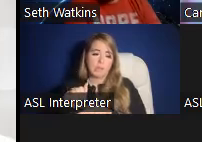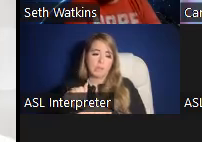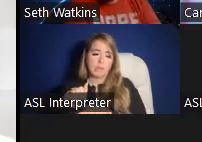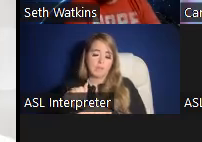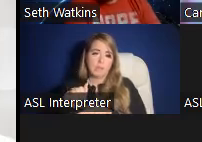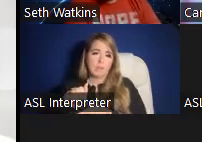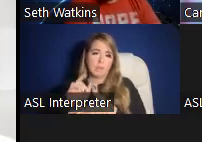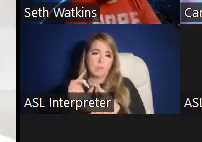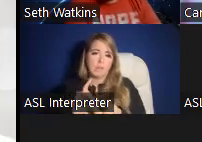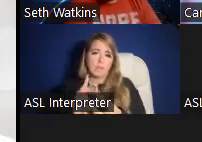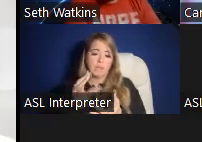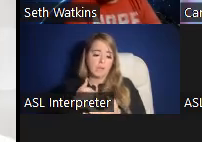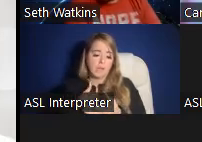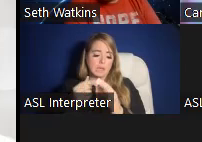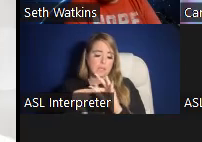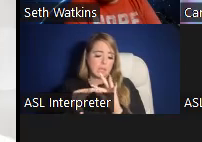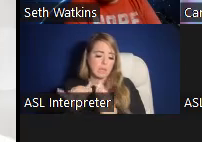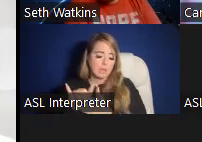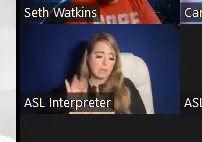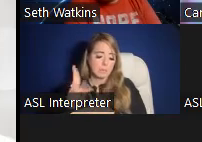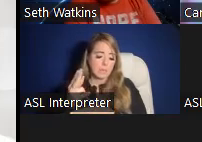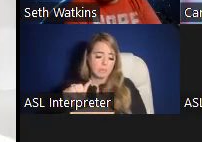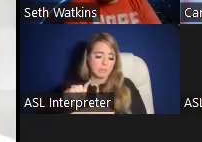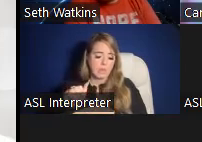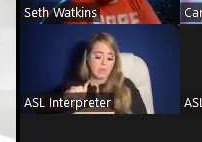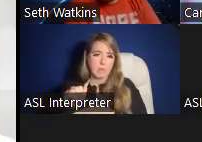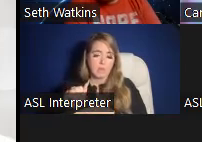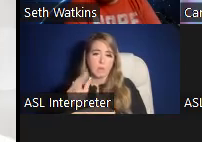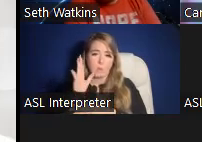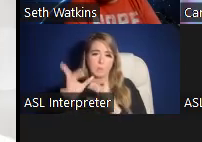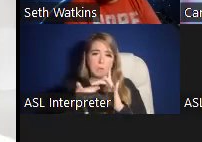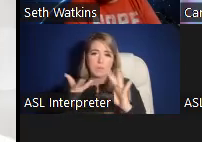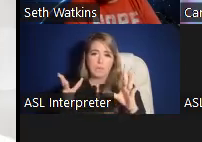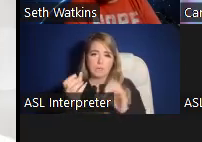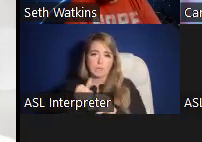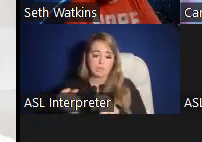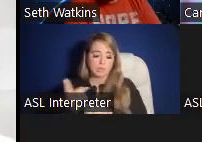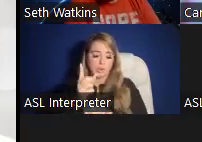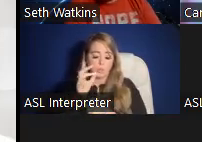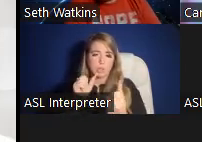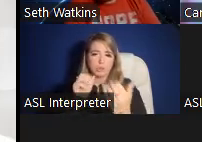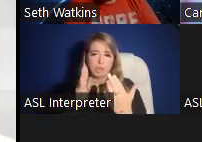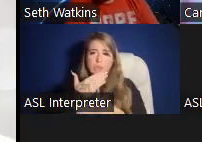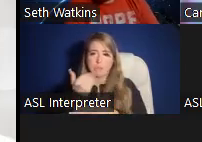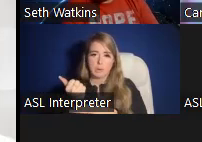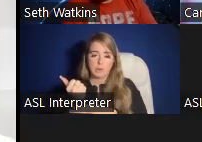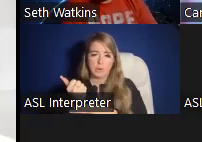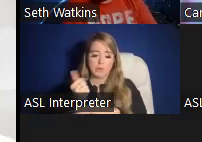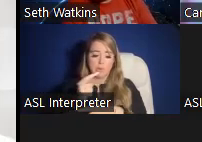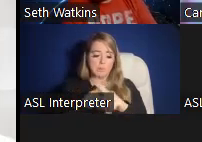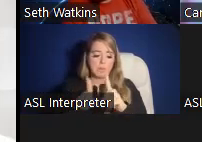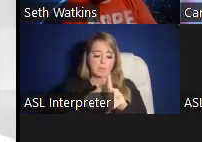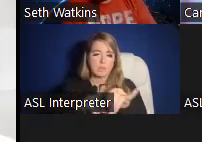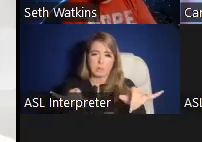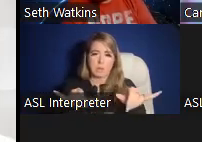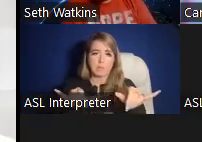Like, and it said the BHA rules that are coming out for next year would address it better in the future, but like that's